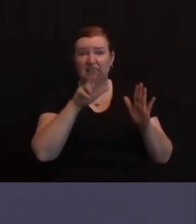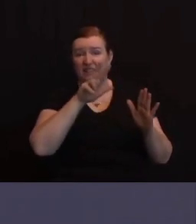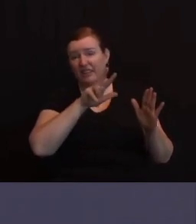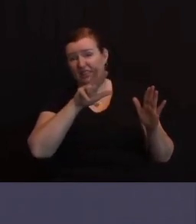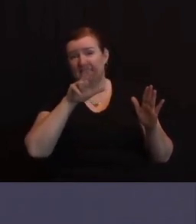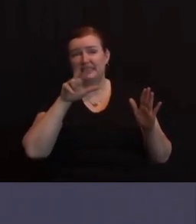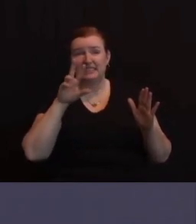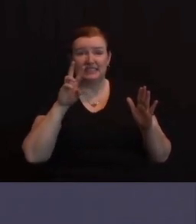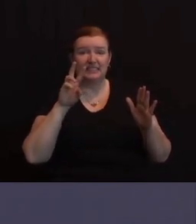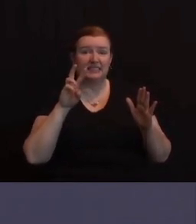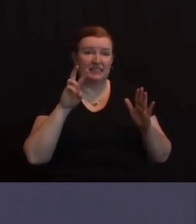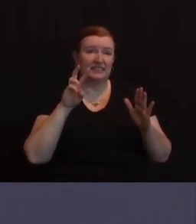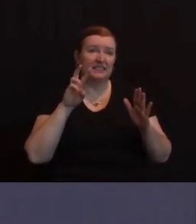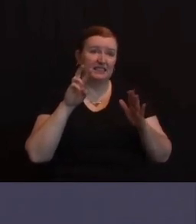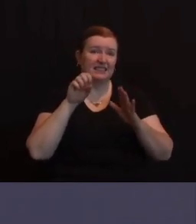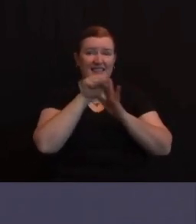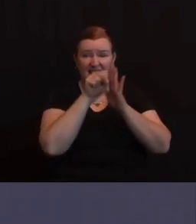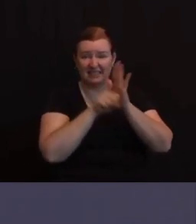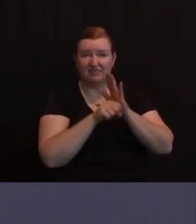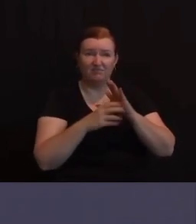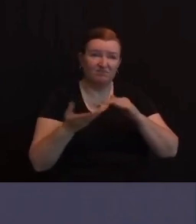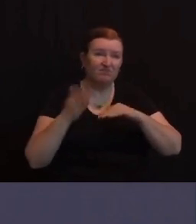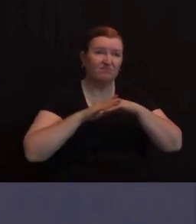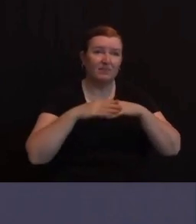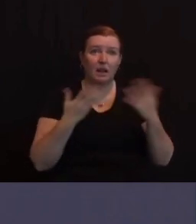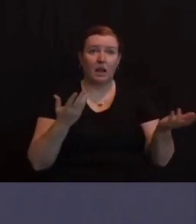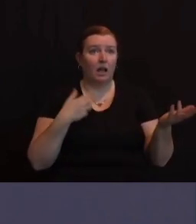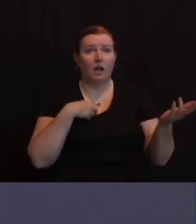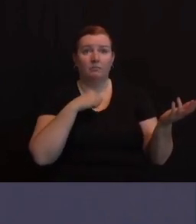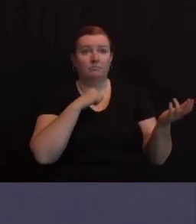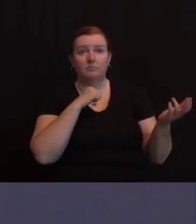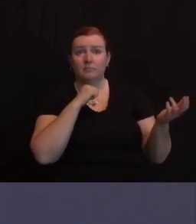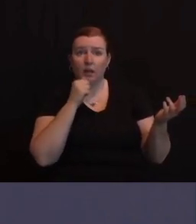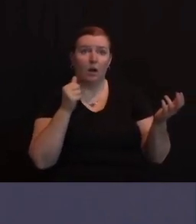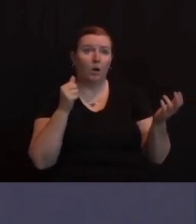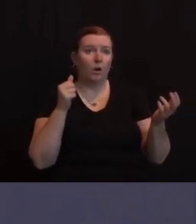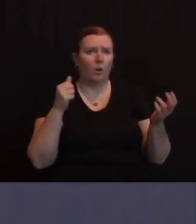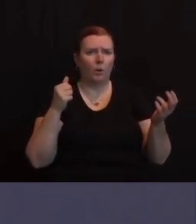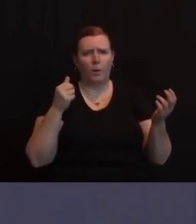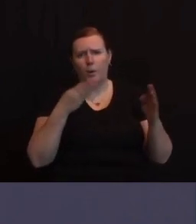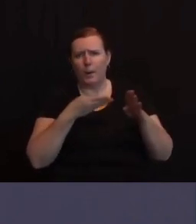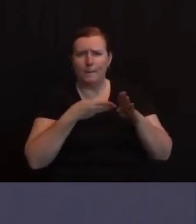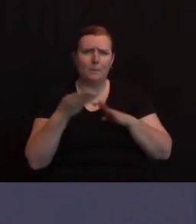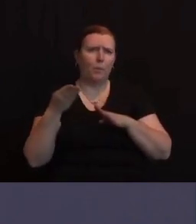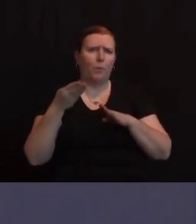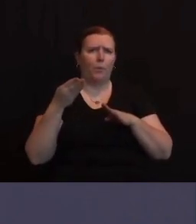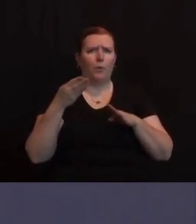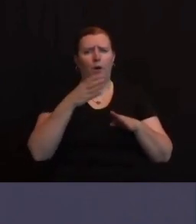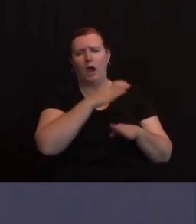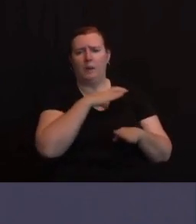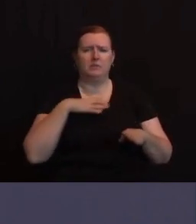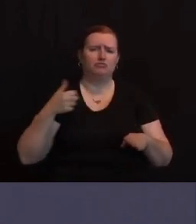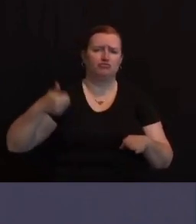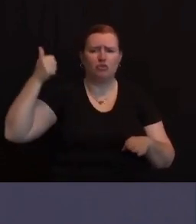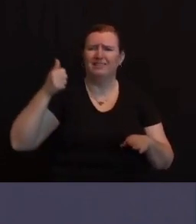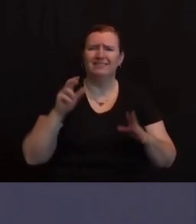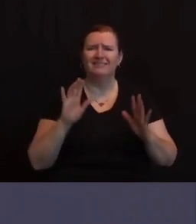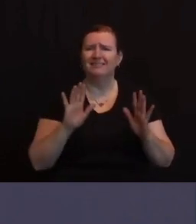think it's, again, I'm not a commissioner of a professional league, but it's why I believe at least